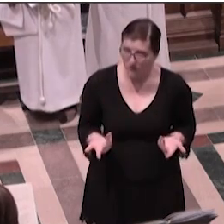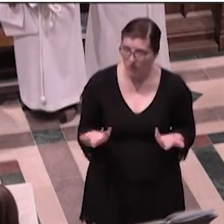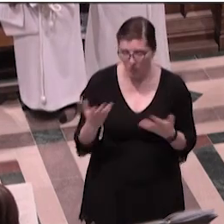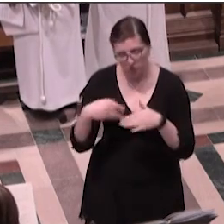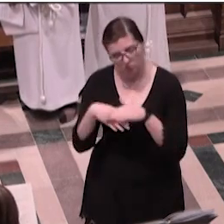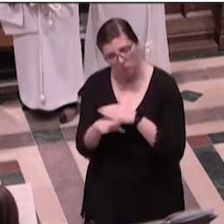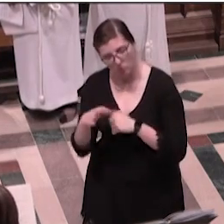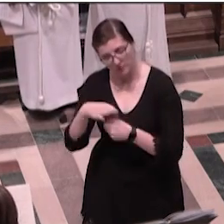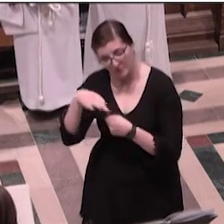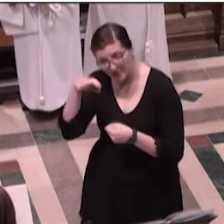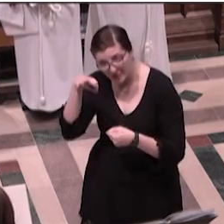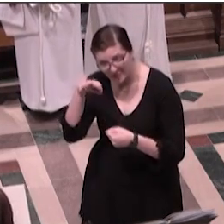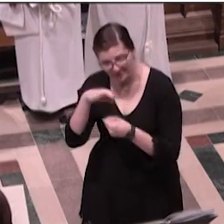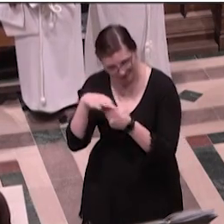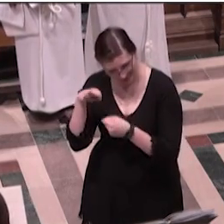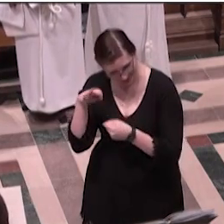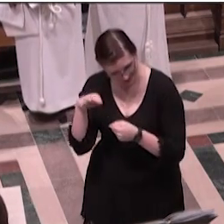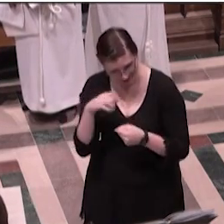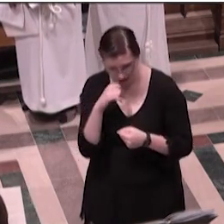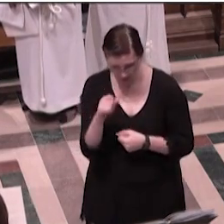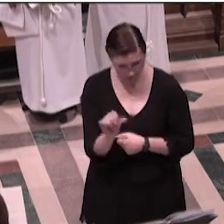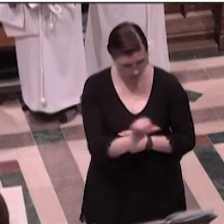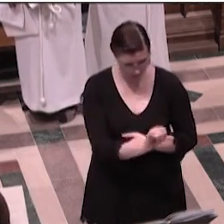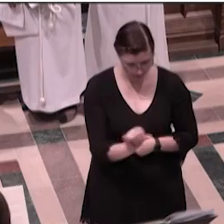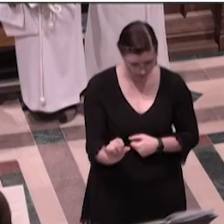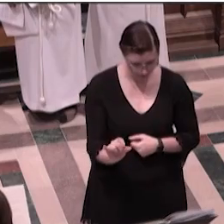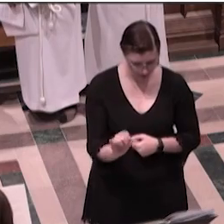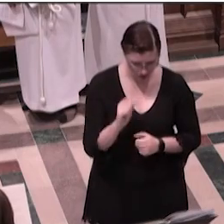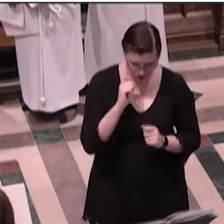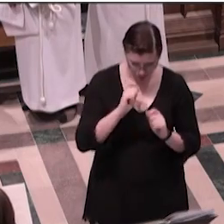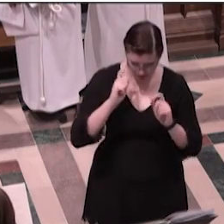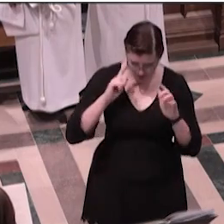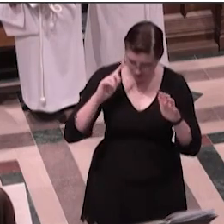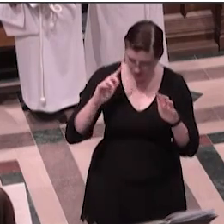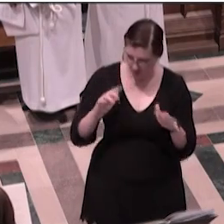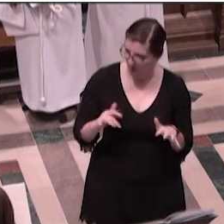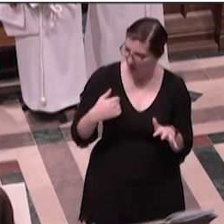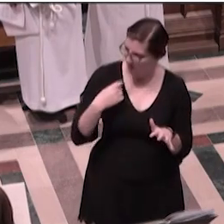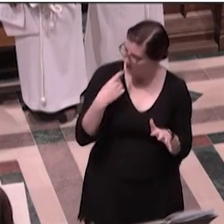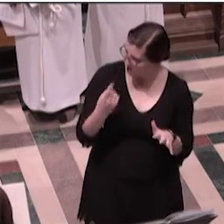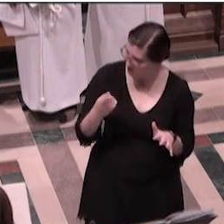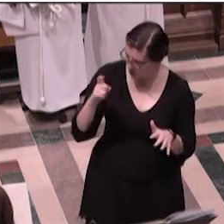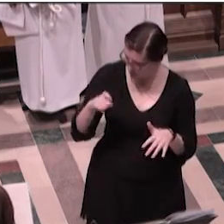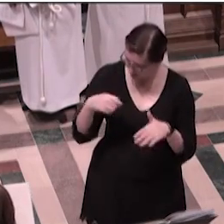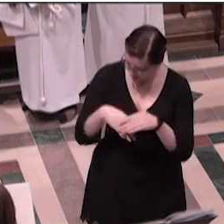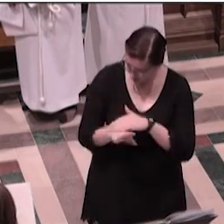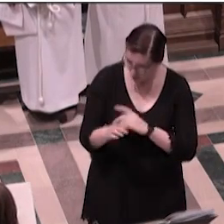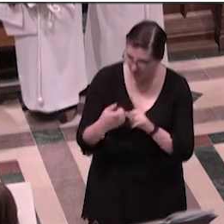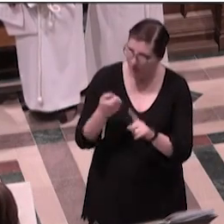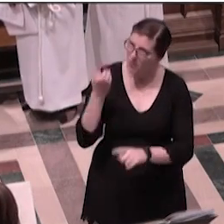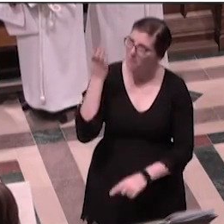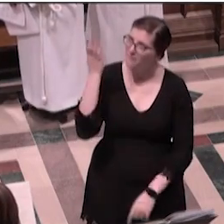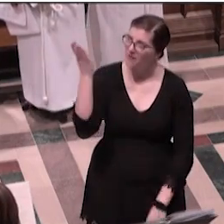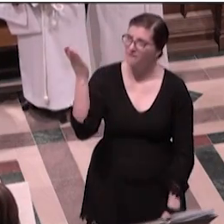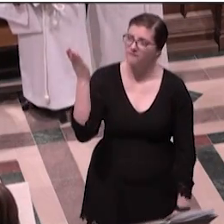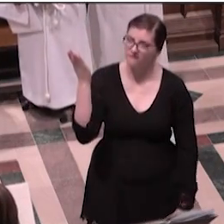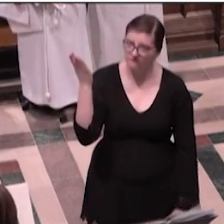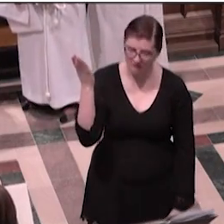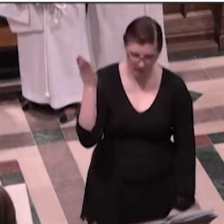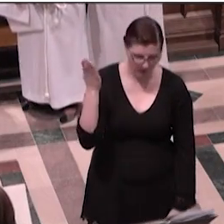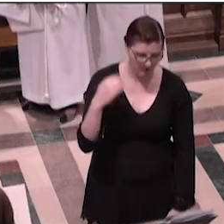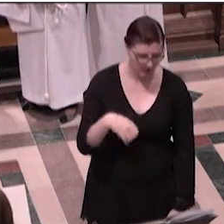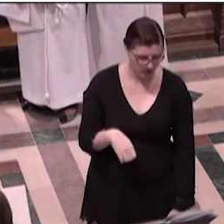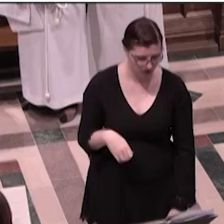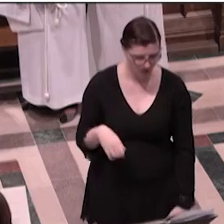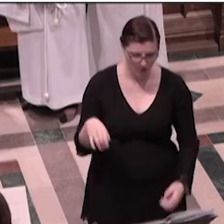spirit. Do not be astonished that I said to you, you must be born from above. The